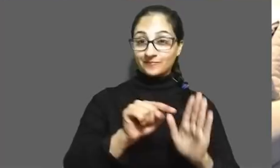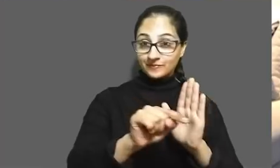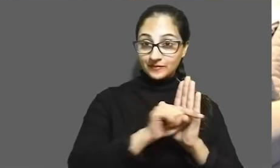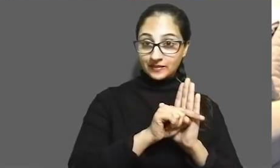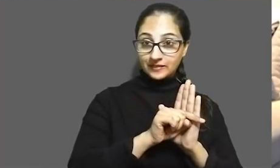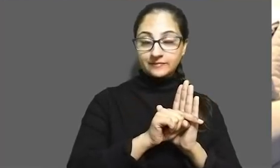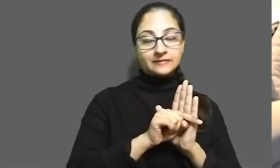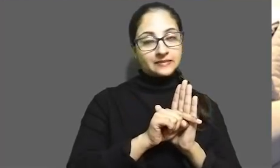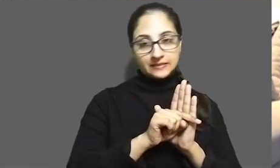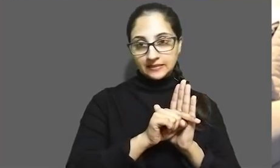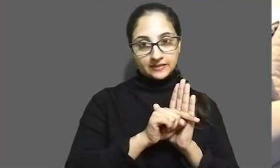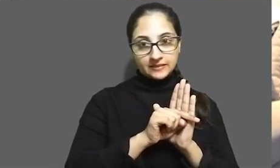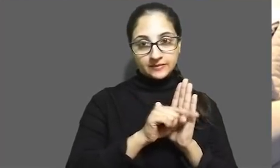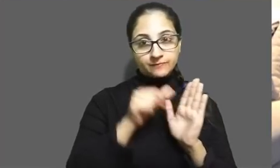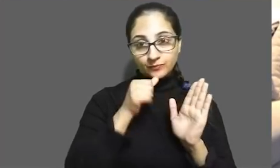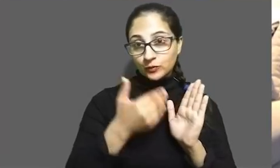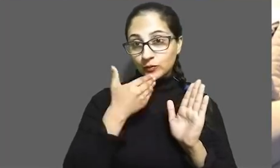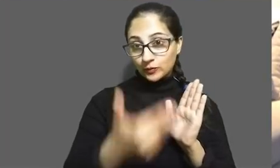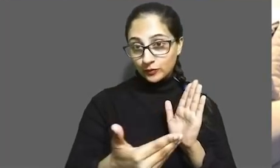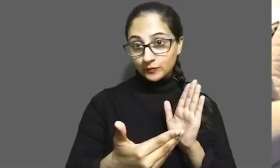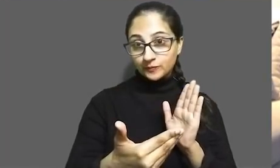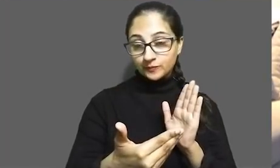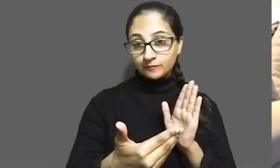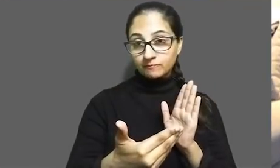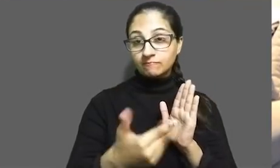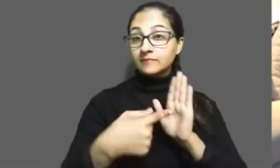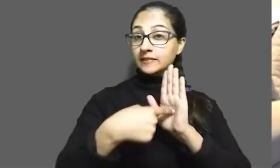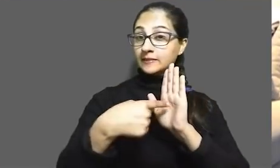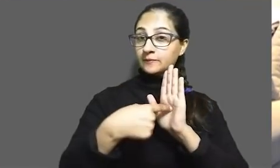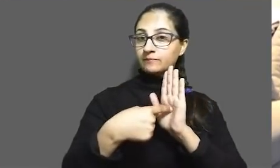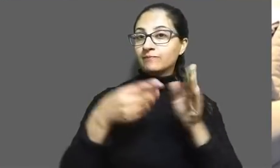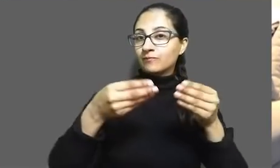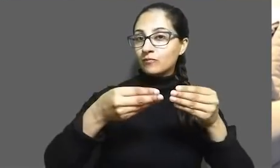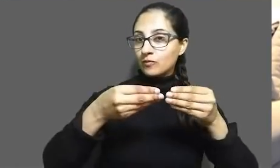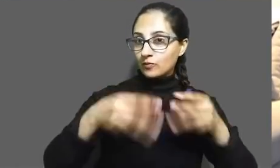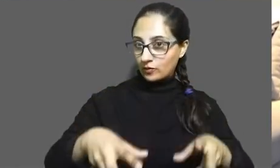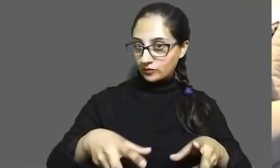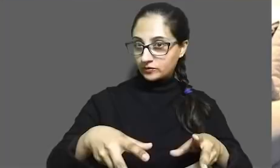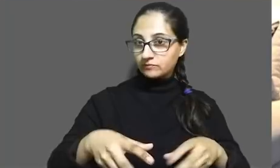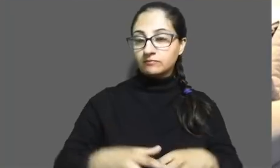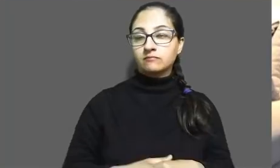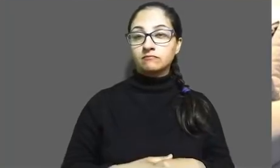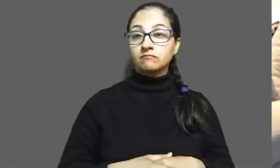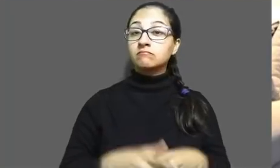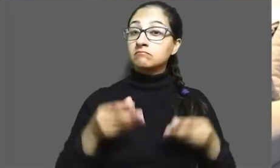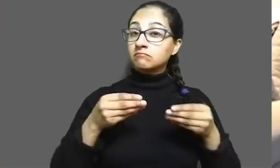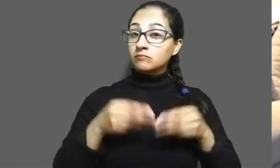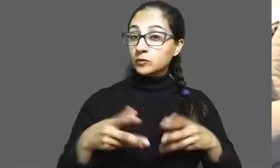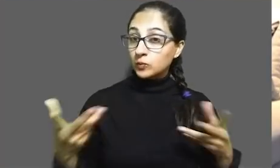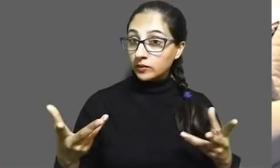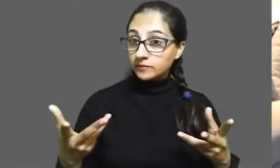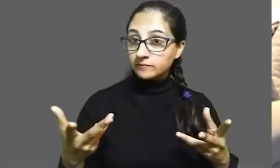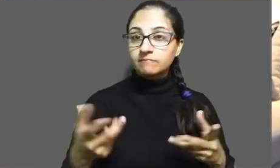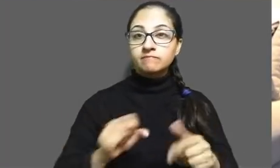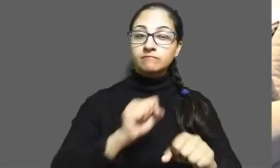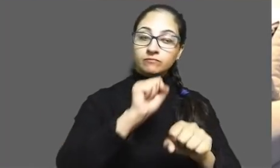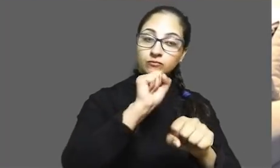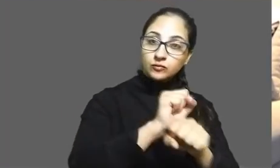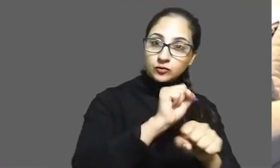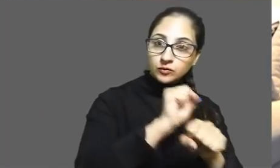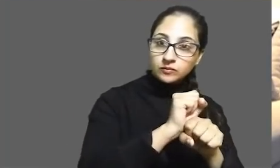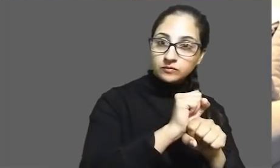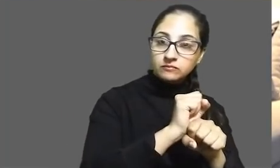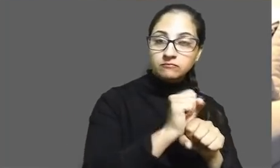And yet, the pandemic has also brought changes that are not welcome. It has